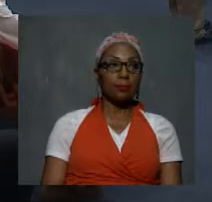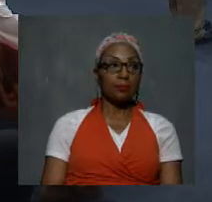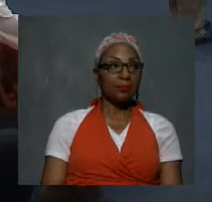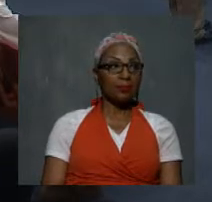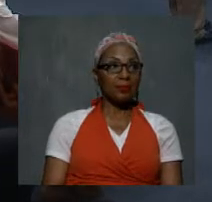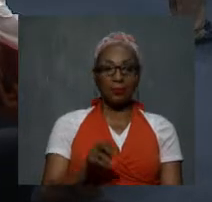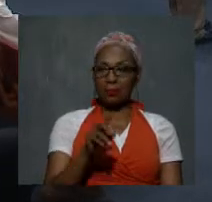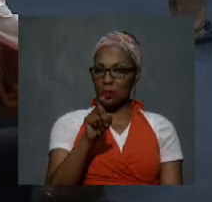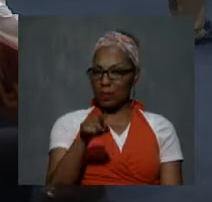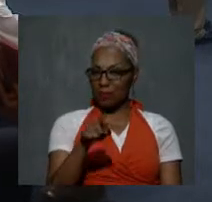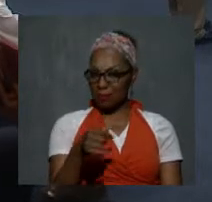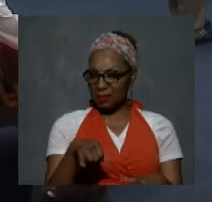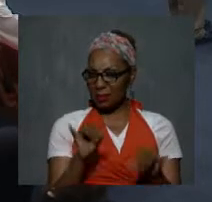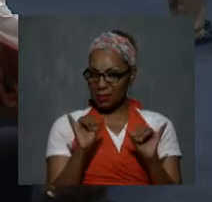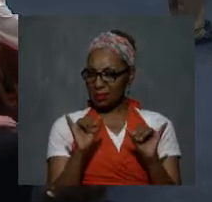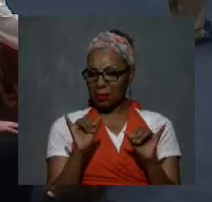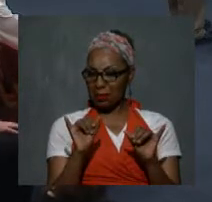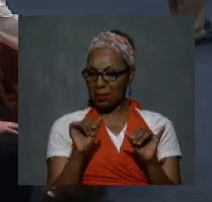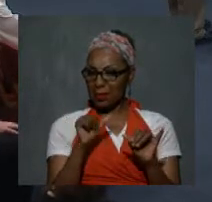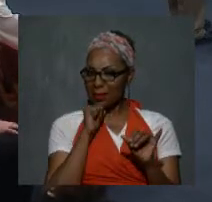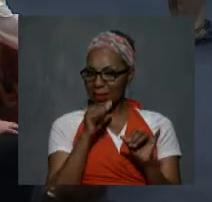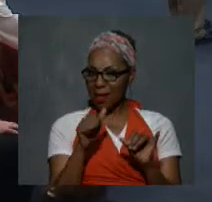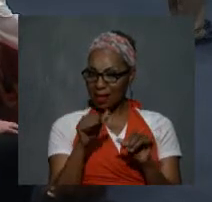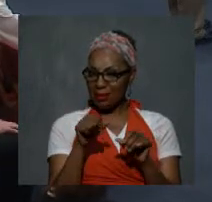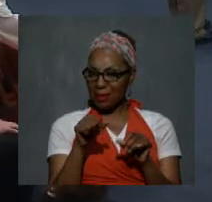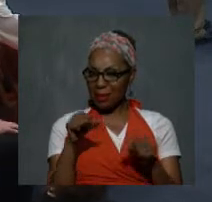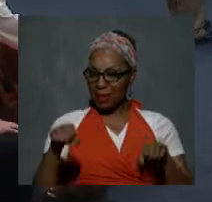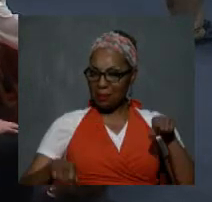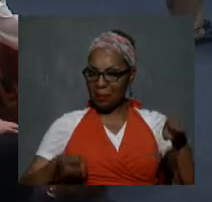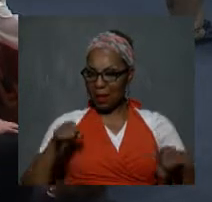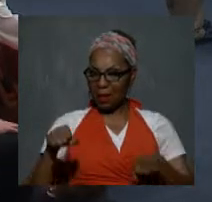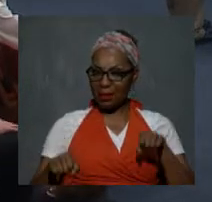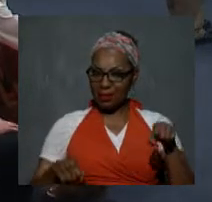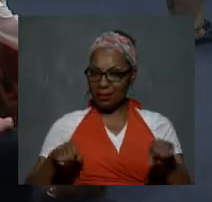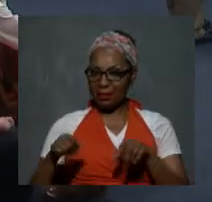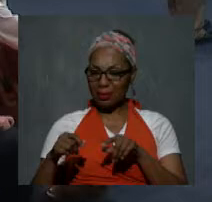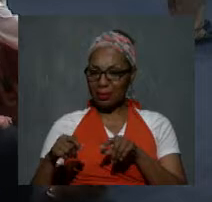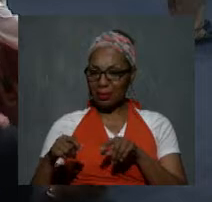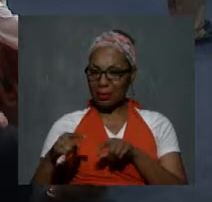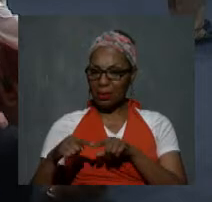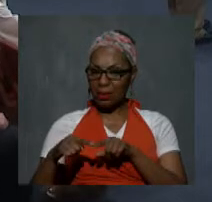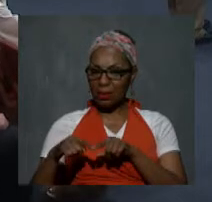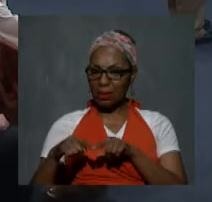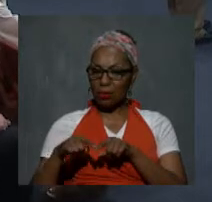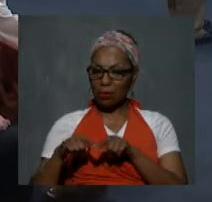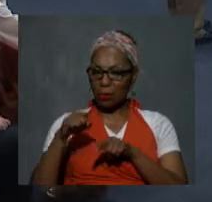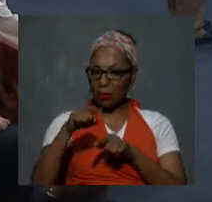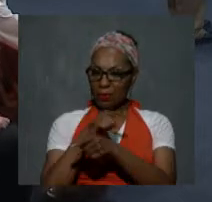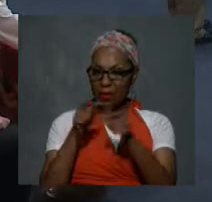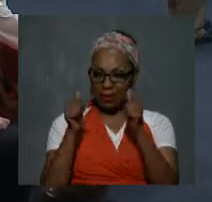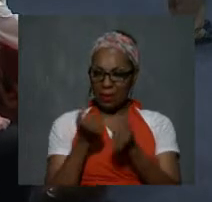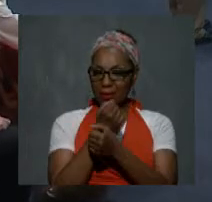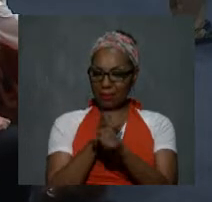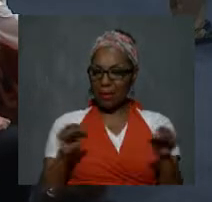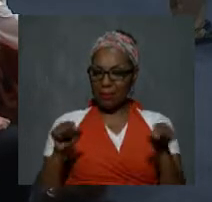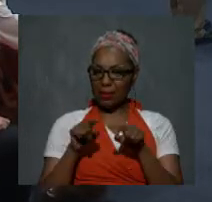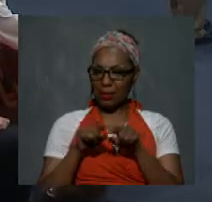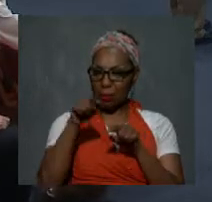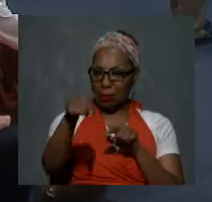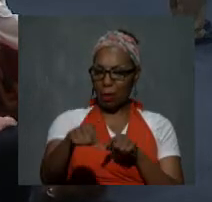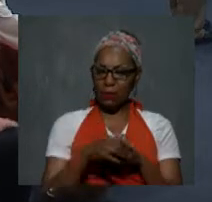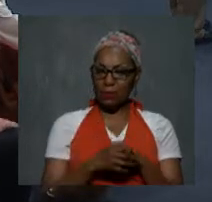Is it still not a bike crossing on University along in there that they can safely go across? Well,